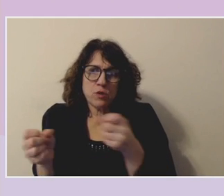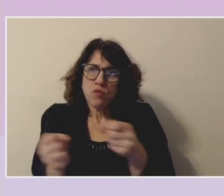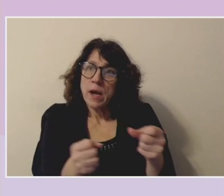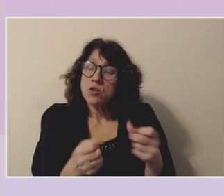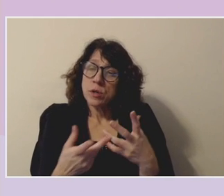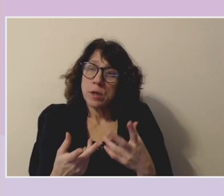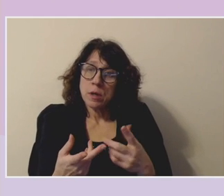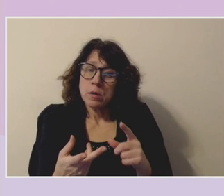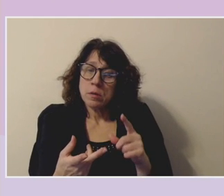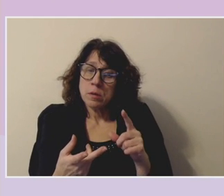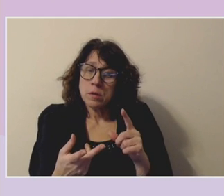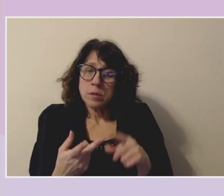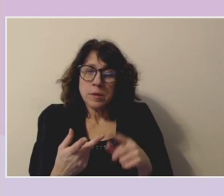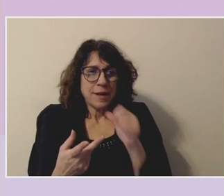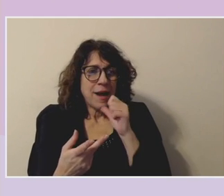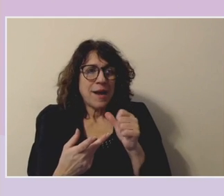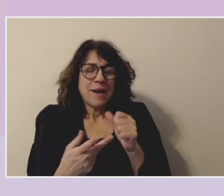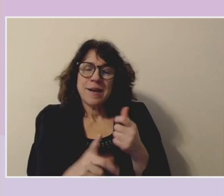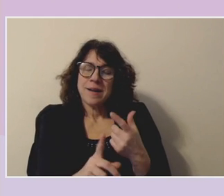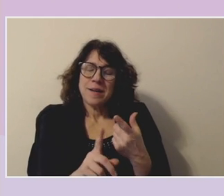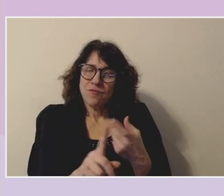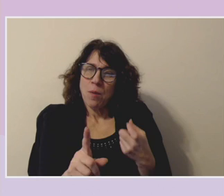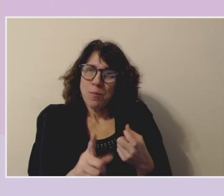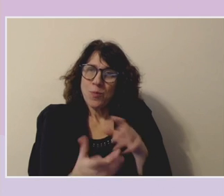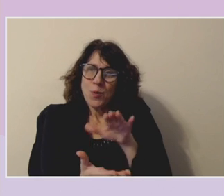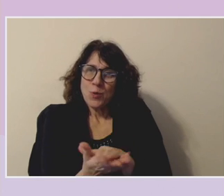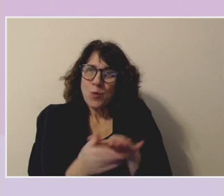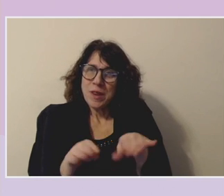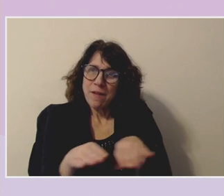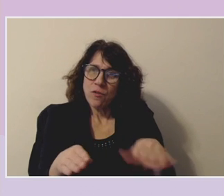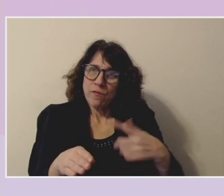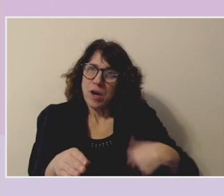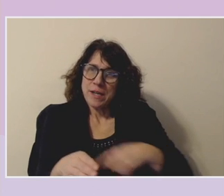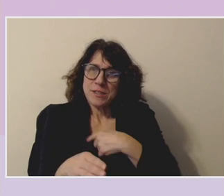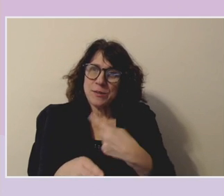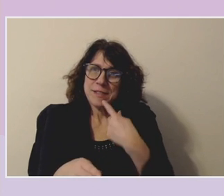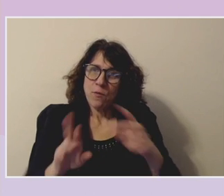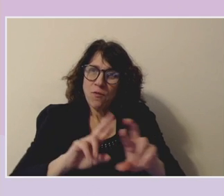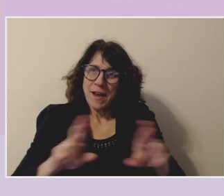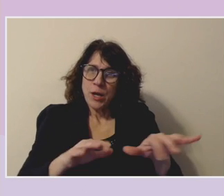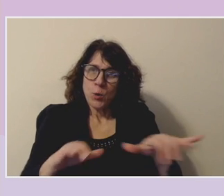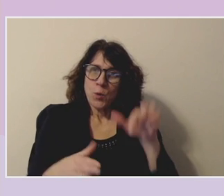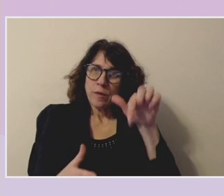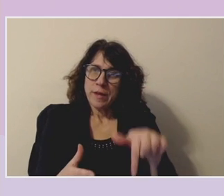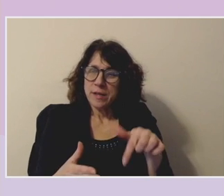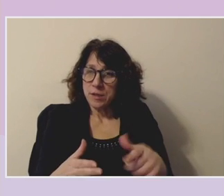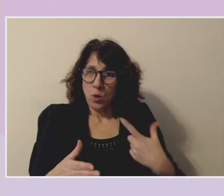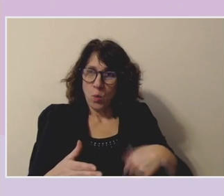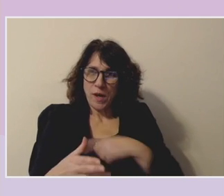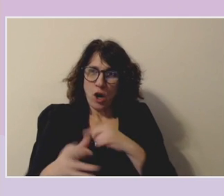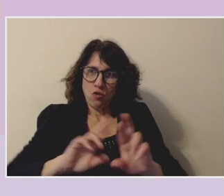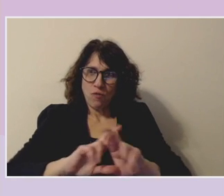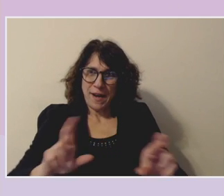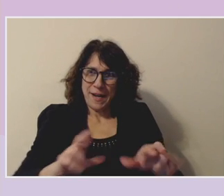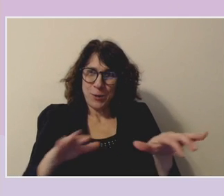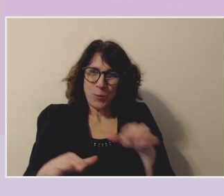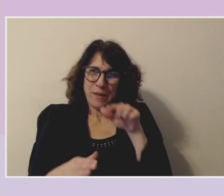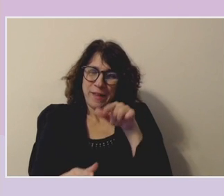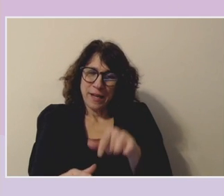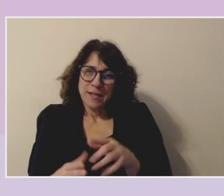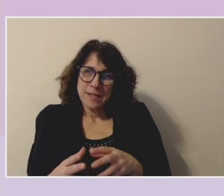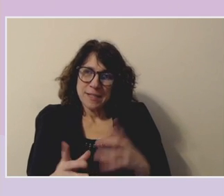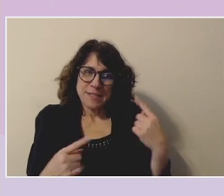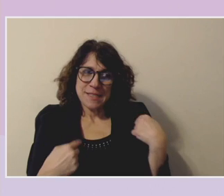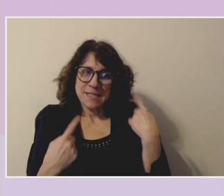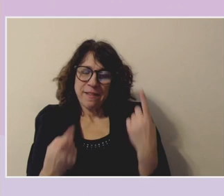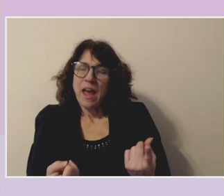kind of come from the school level to us to say we're ready to do this, we were like, you're ready to do this. And so since then,